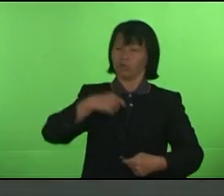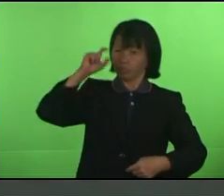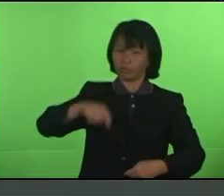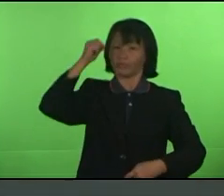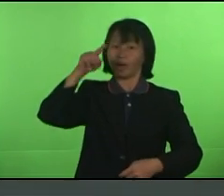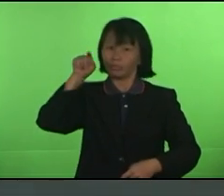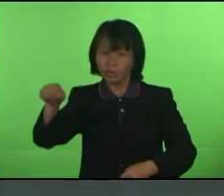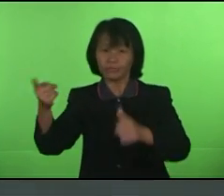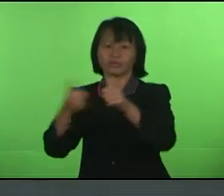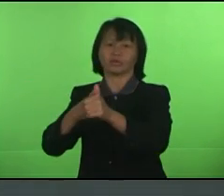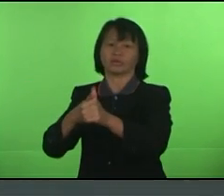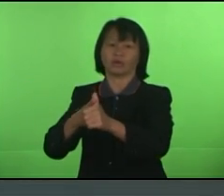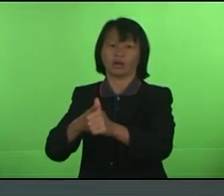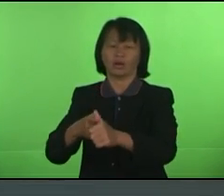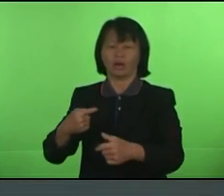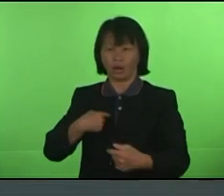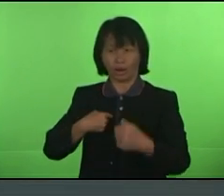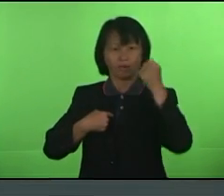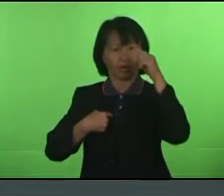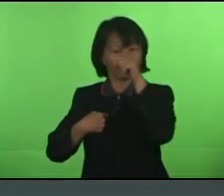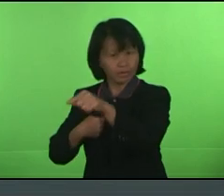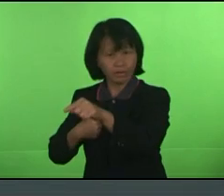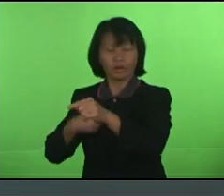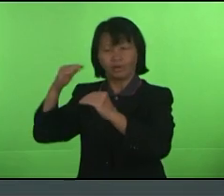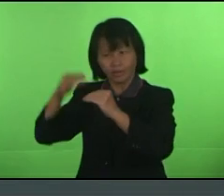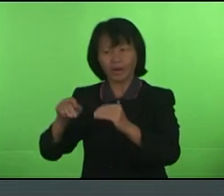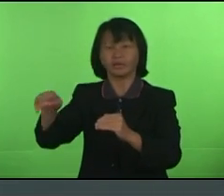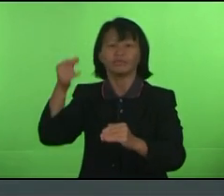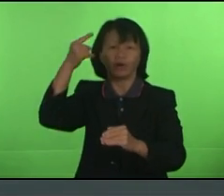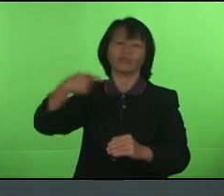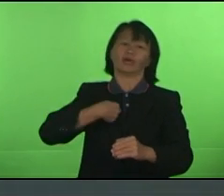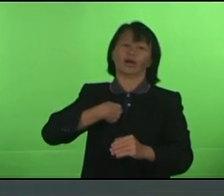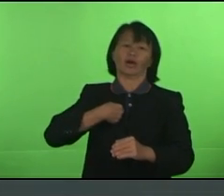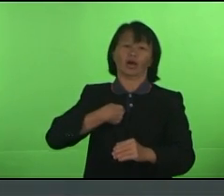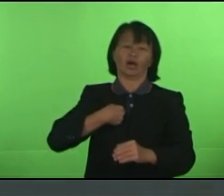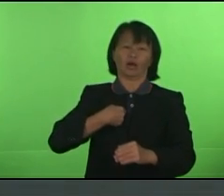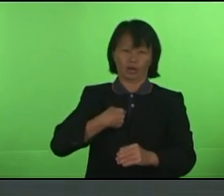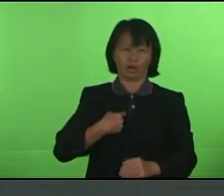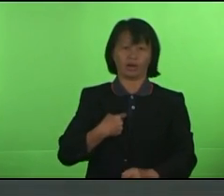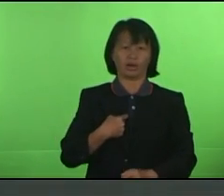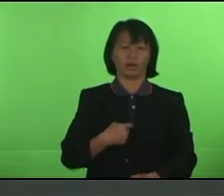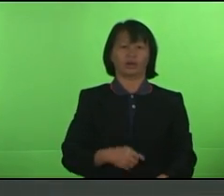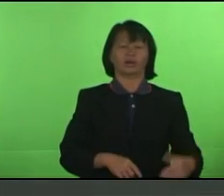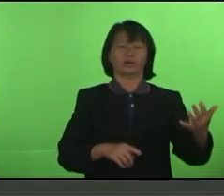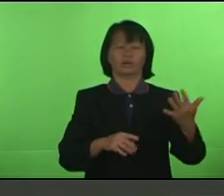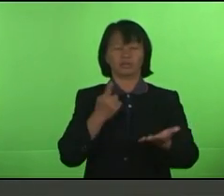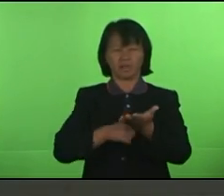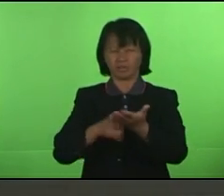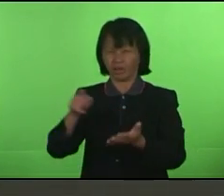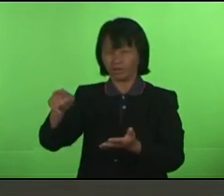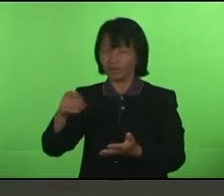first. Then that's how the world revolves, I think. Right? Well, sometimes we may not agree,